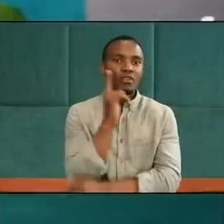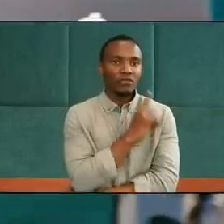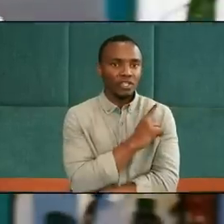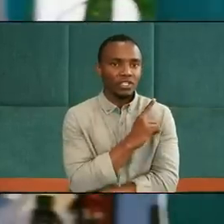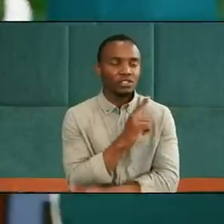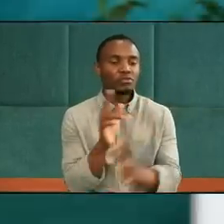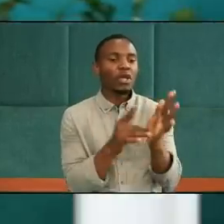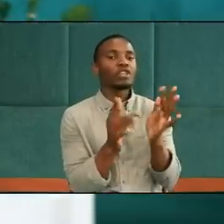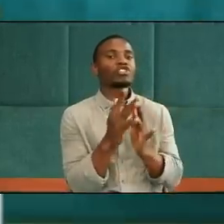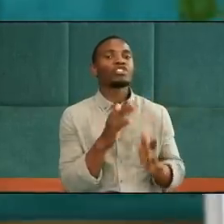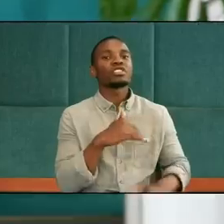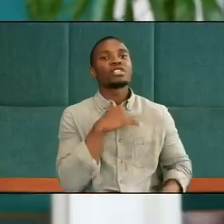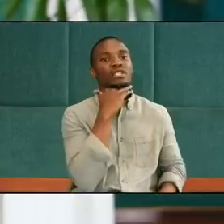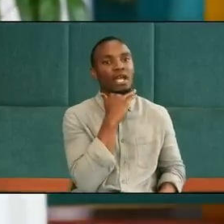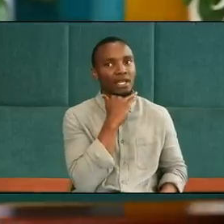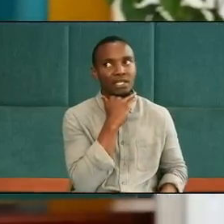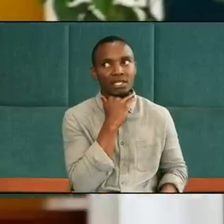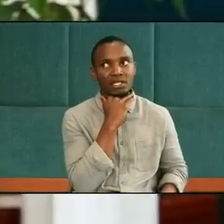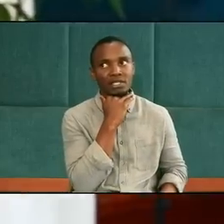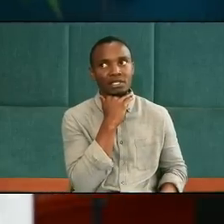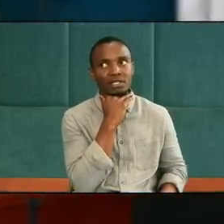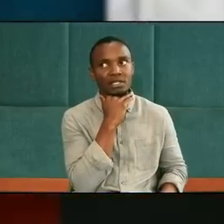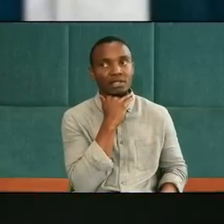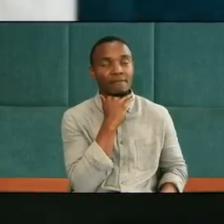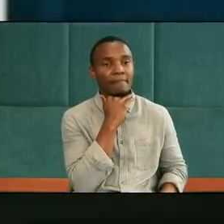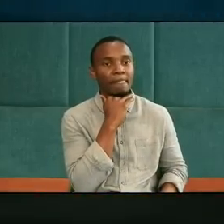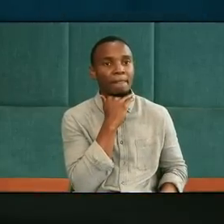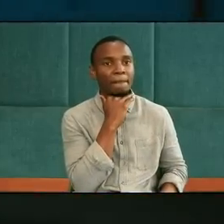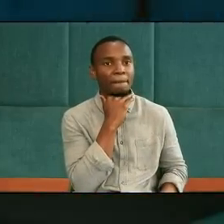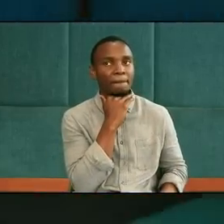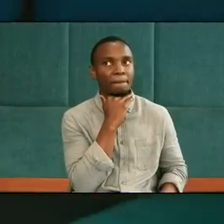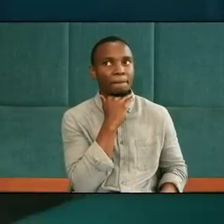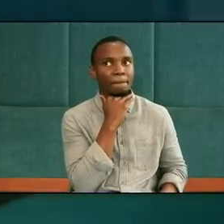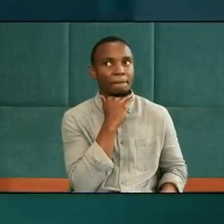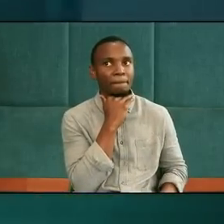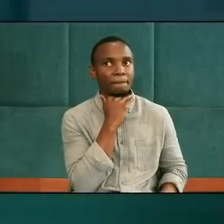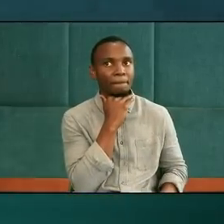He died Friday evening. Follow the preacher.